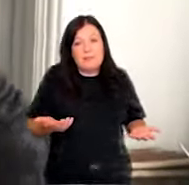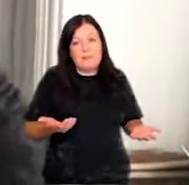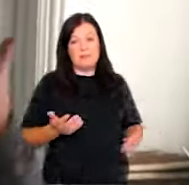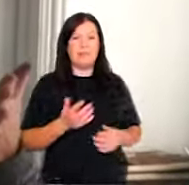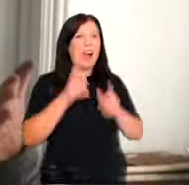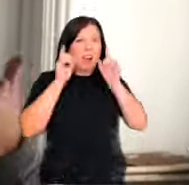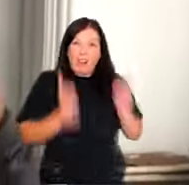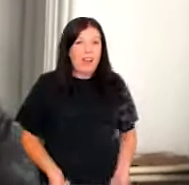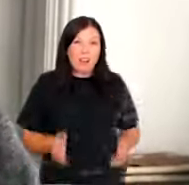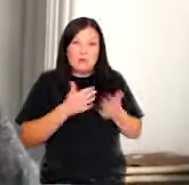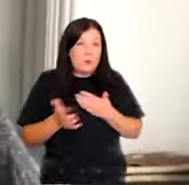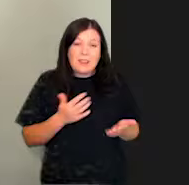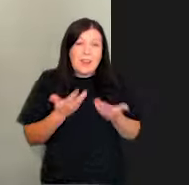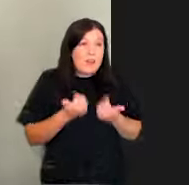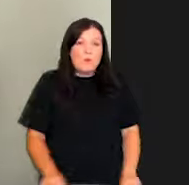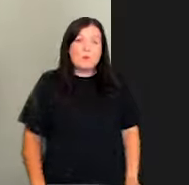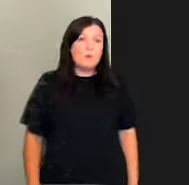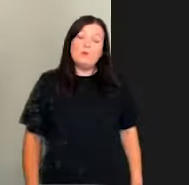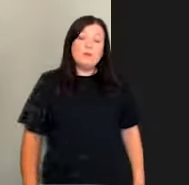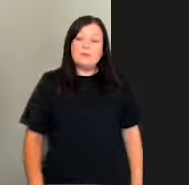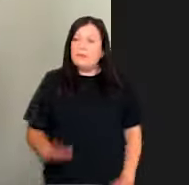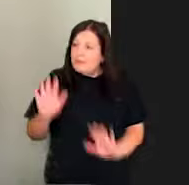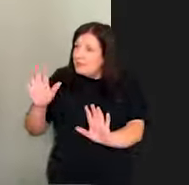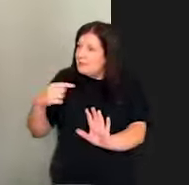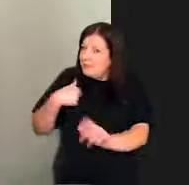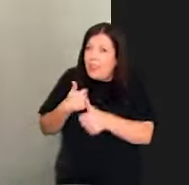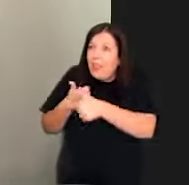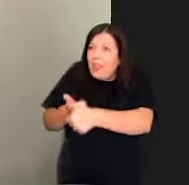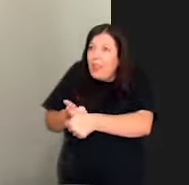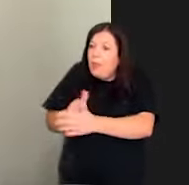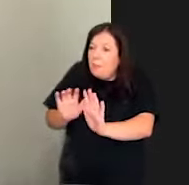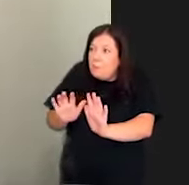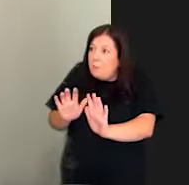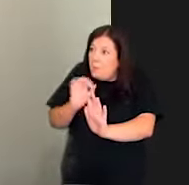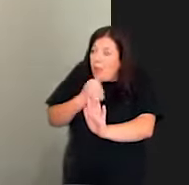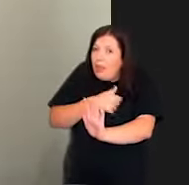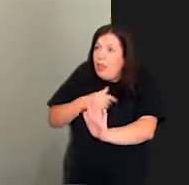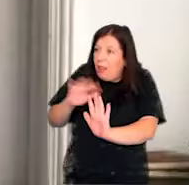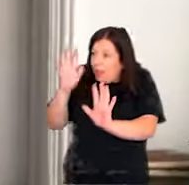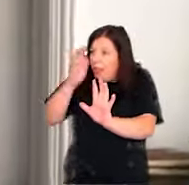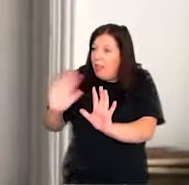No, we can't. Don't worry, I'm here to help, I promise.